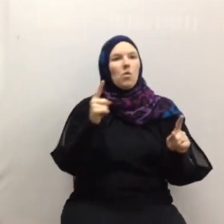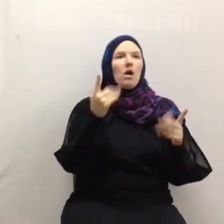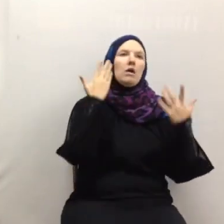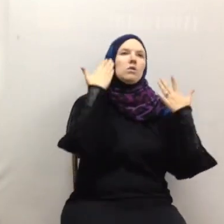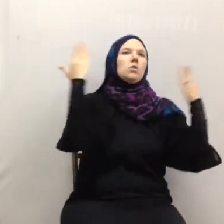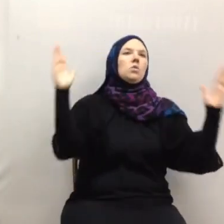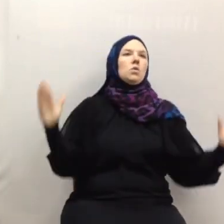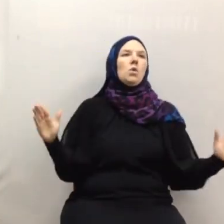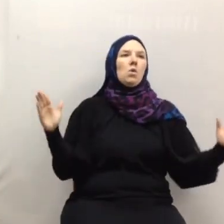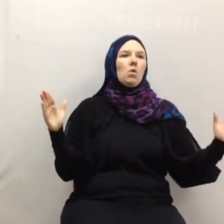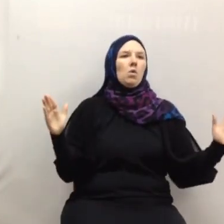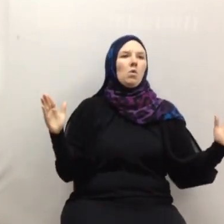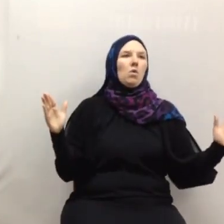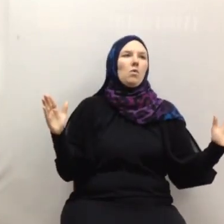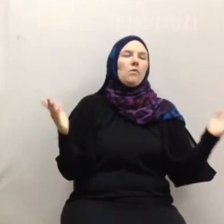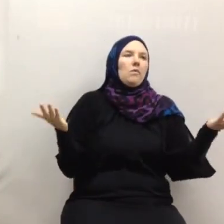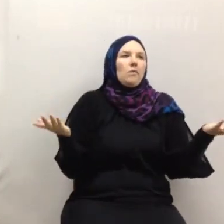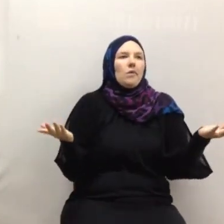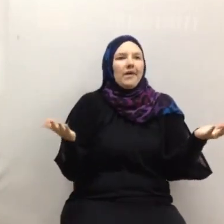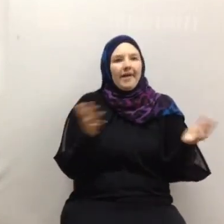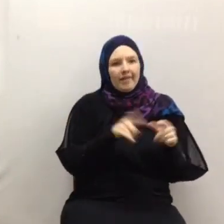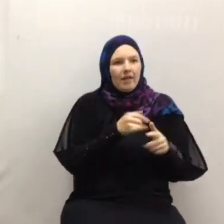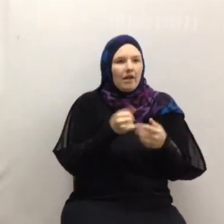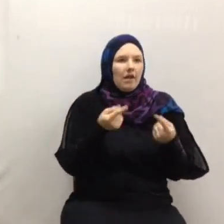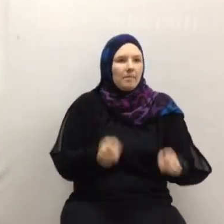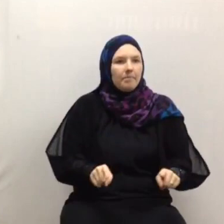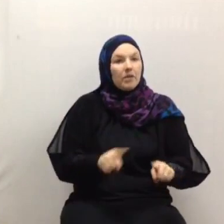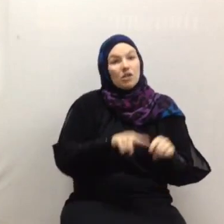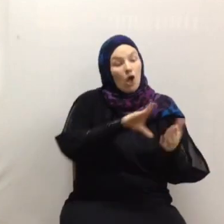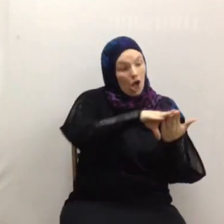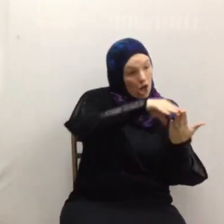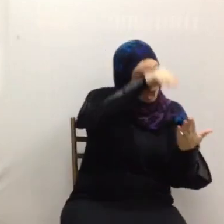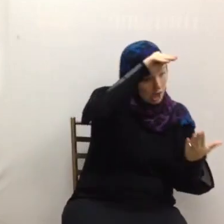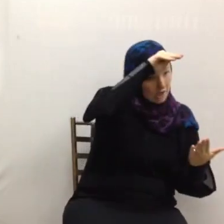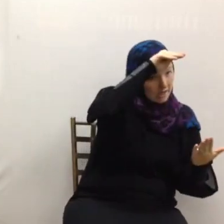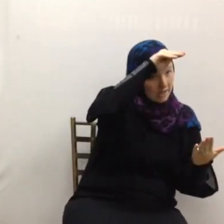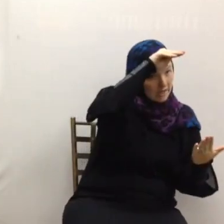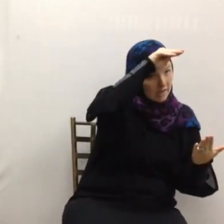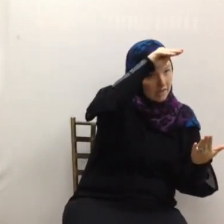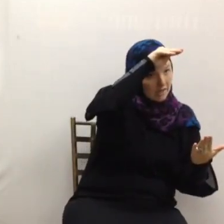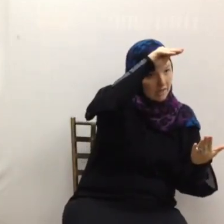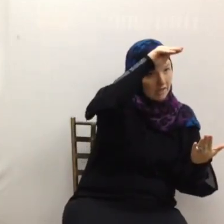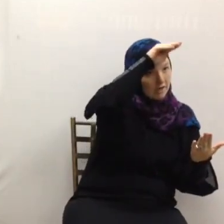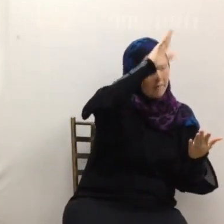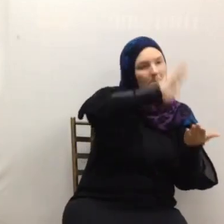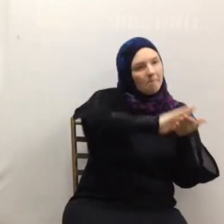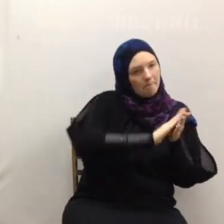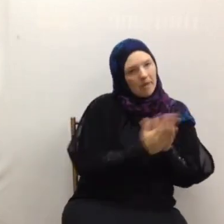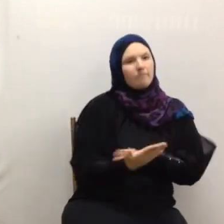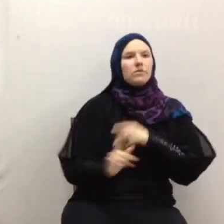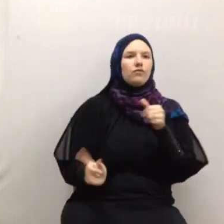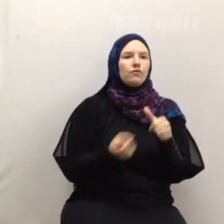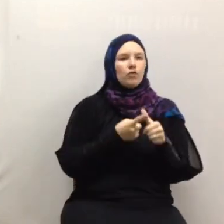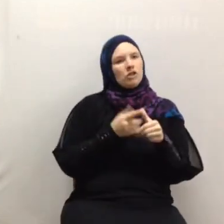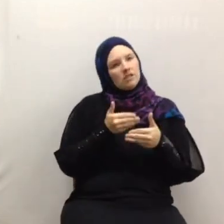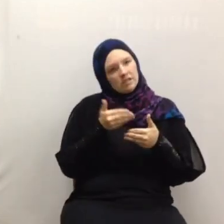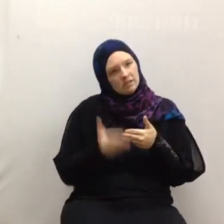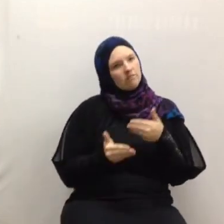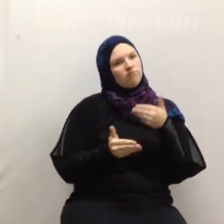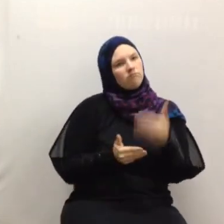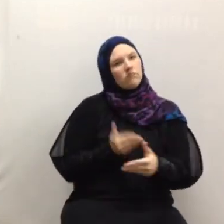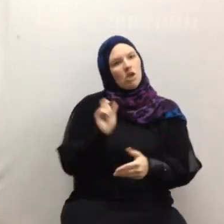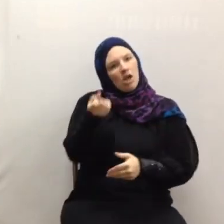it. So learning becomes the first step to understanding Islam. And the first